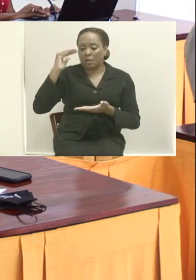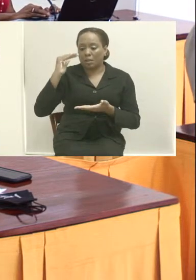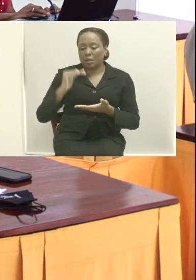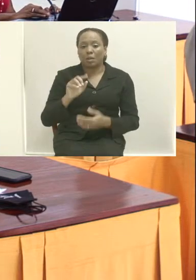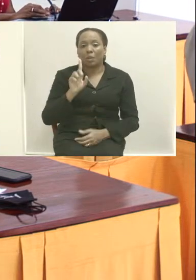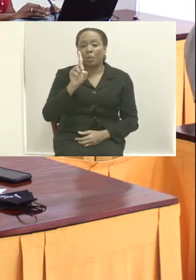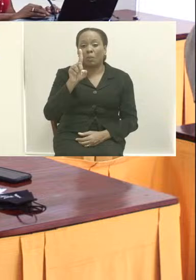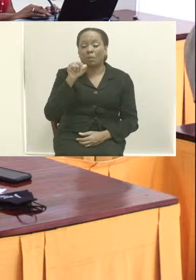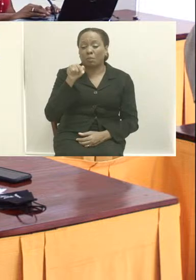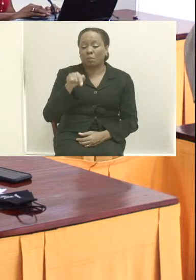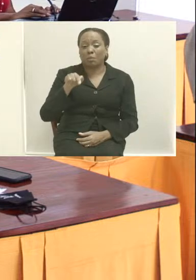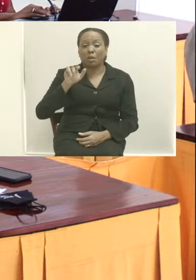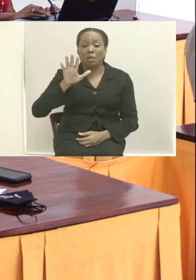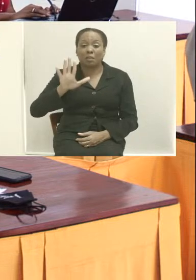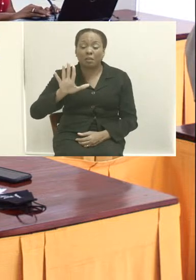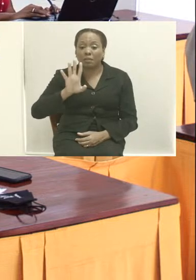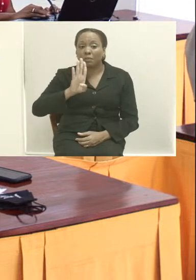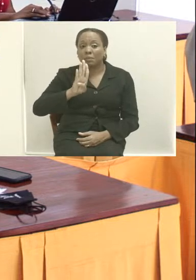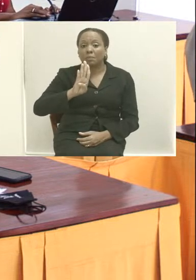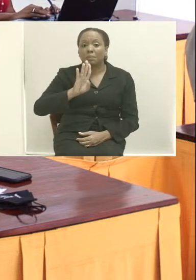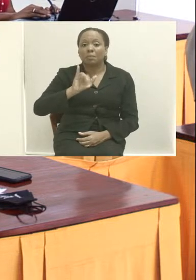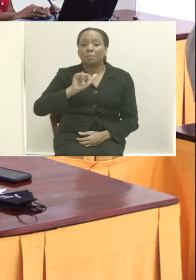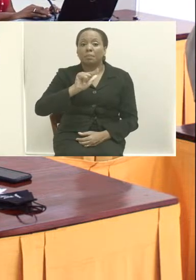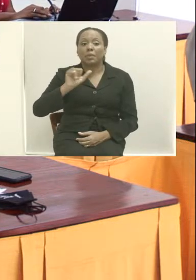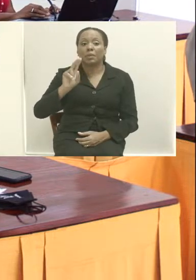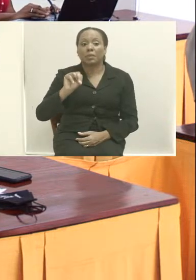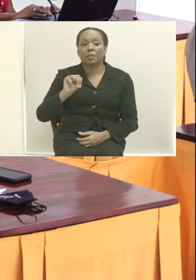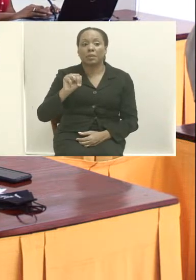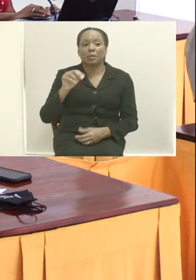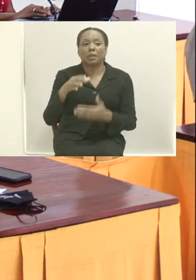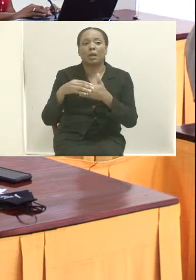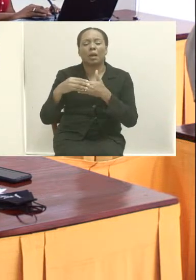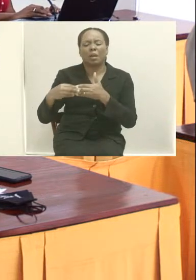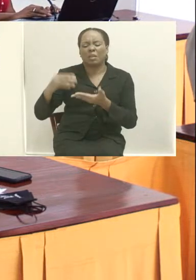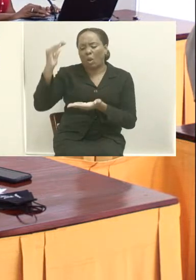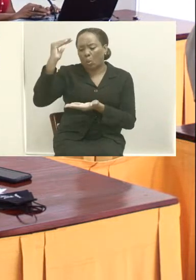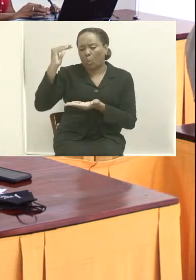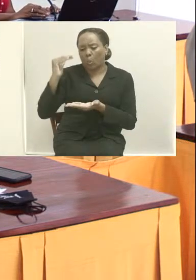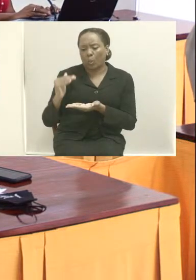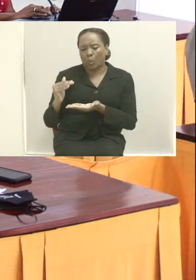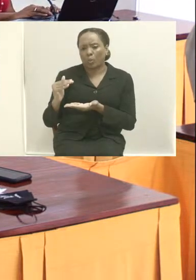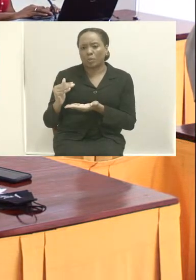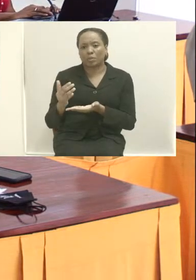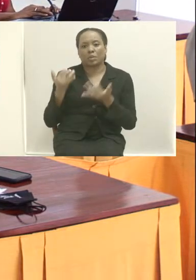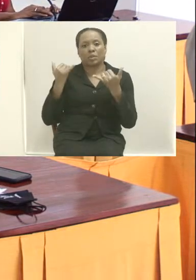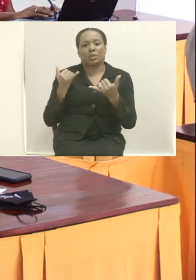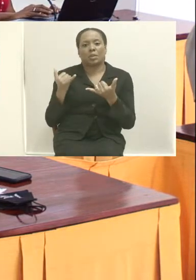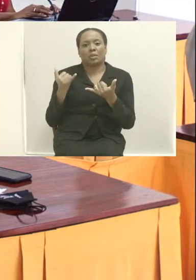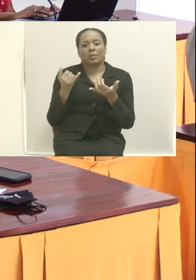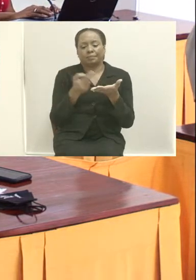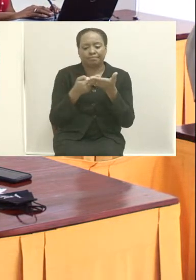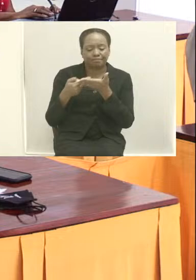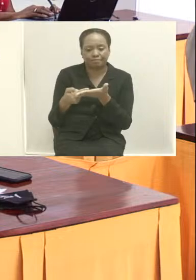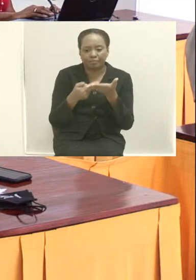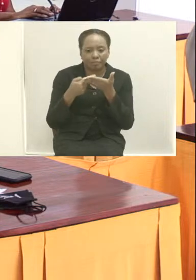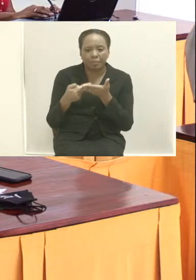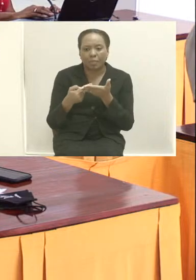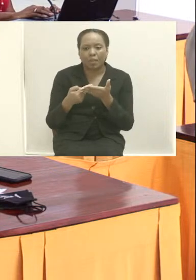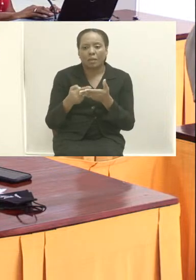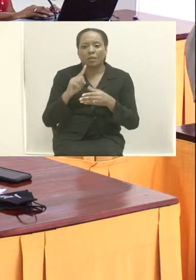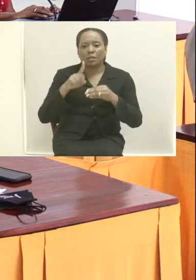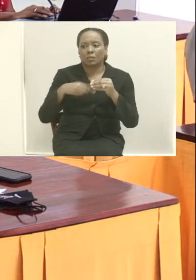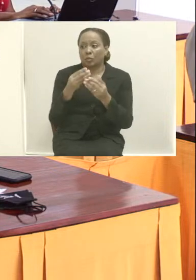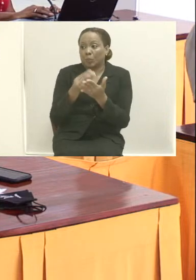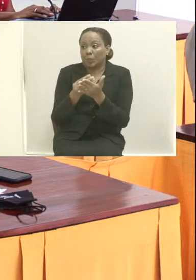billion during the course of the last financial year. And therefore, these estimates are tailored in large measure, ma'am, towards a program